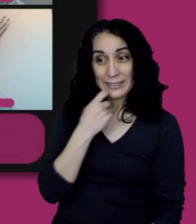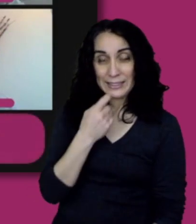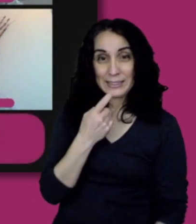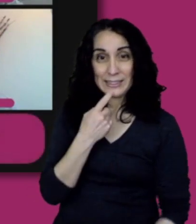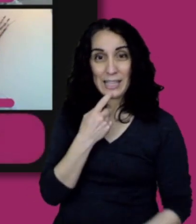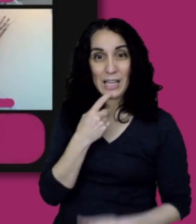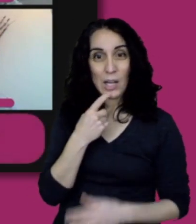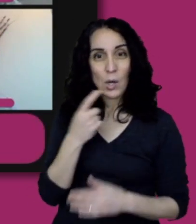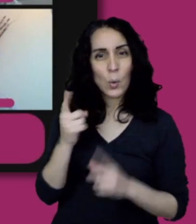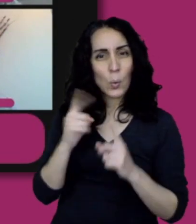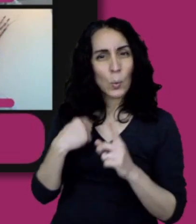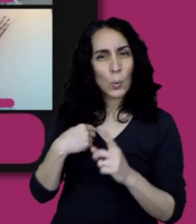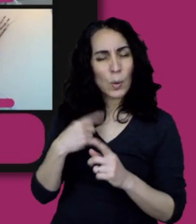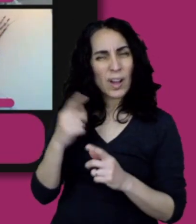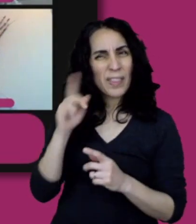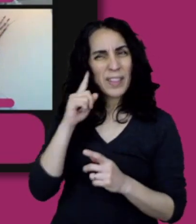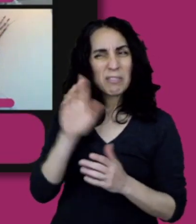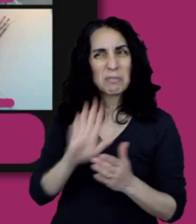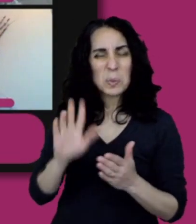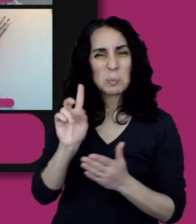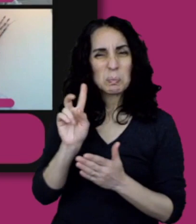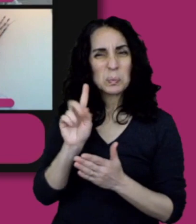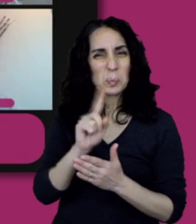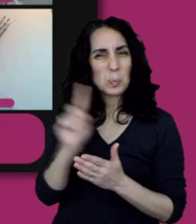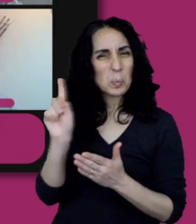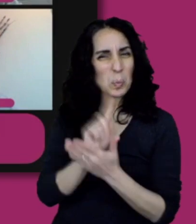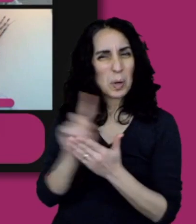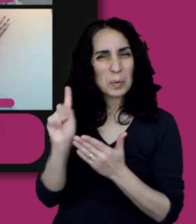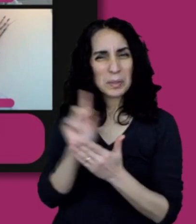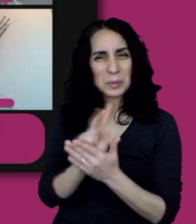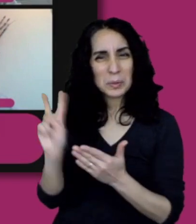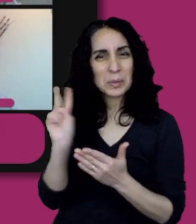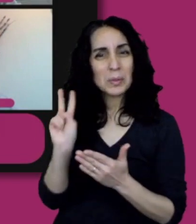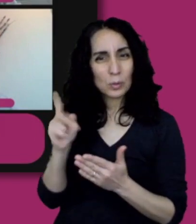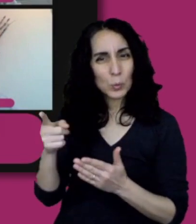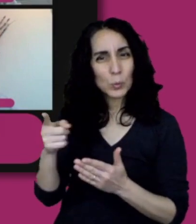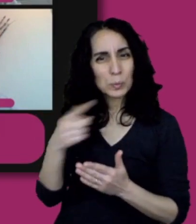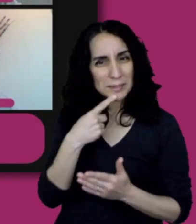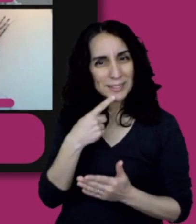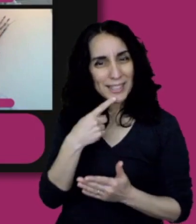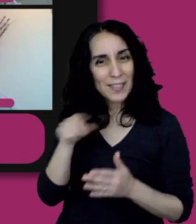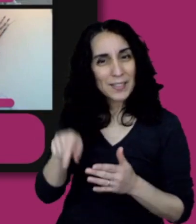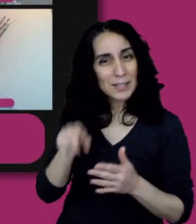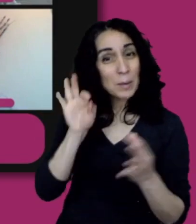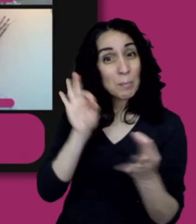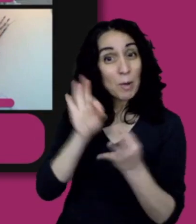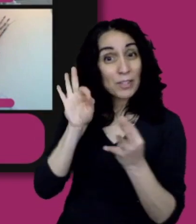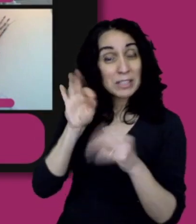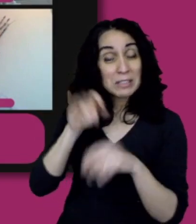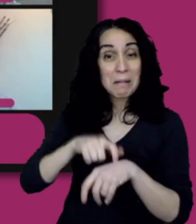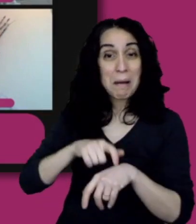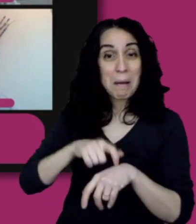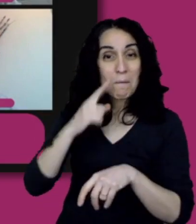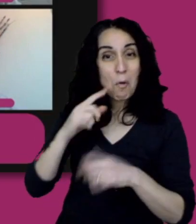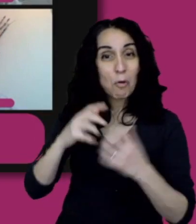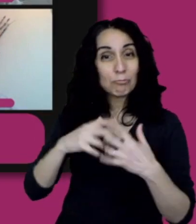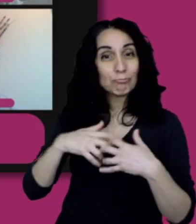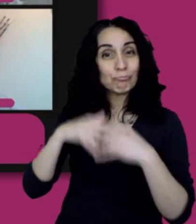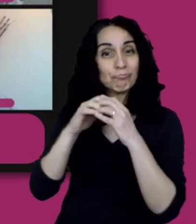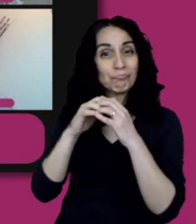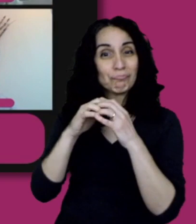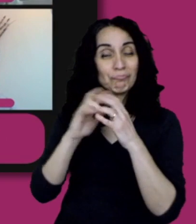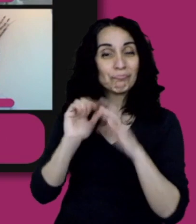that when we spoke a week ago, you had mentioned, or 2 weeks ago, you had mentioned to me that this is a perfect time